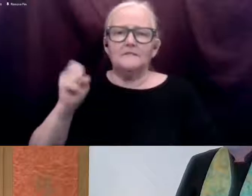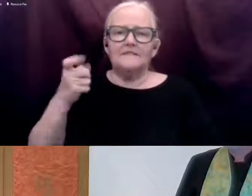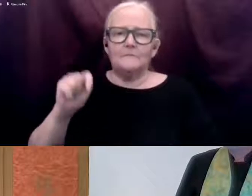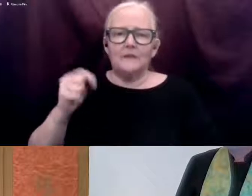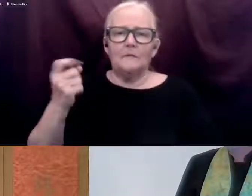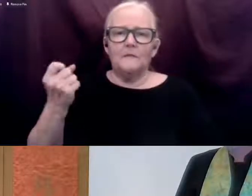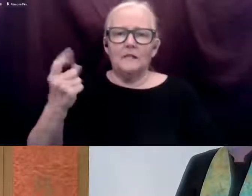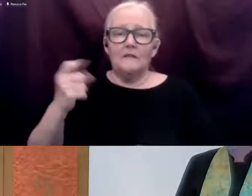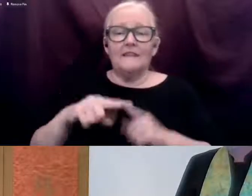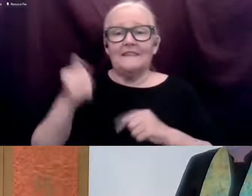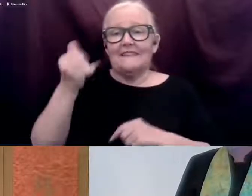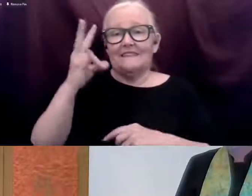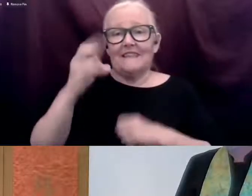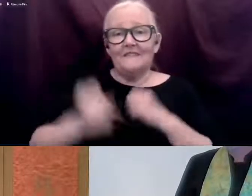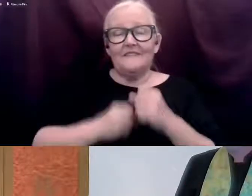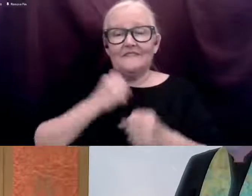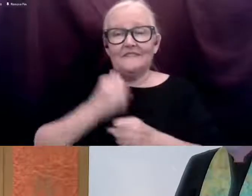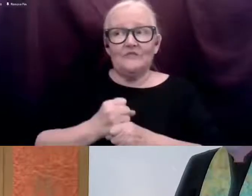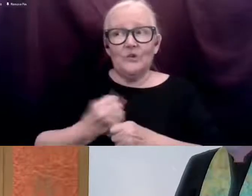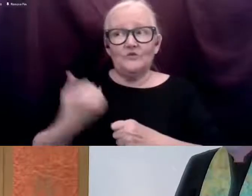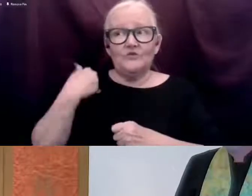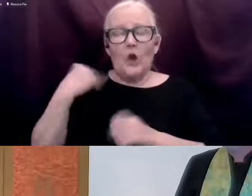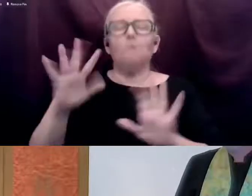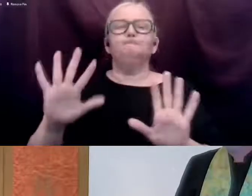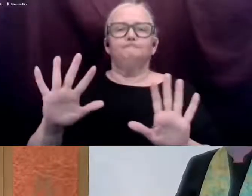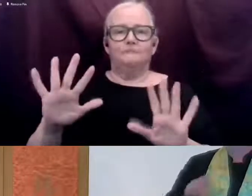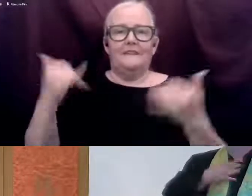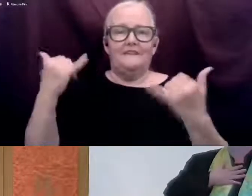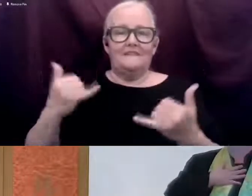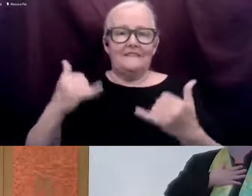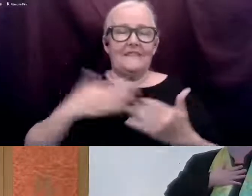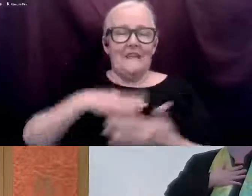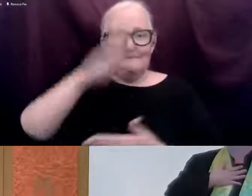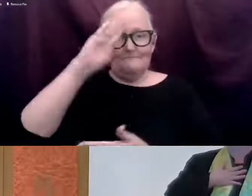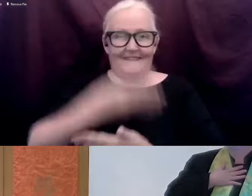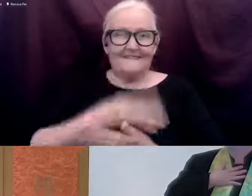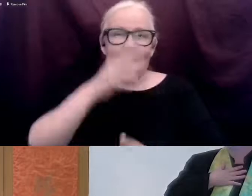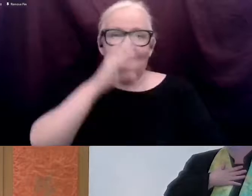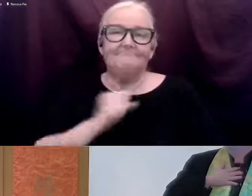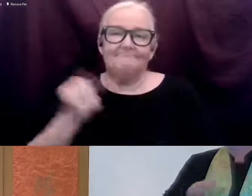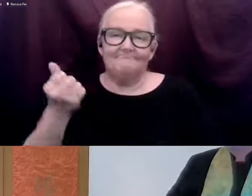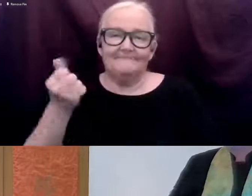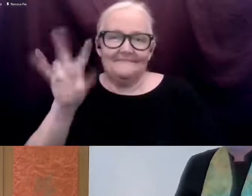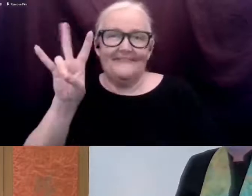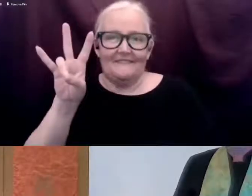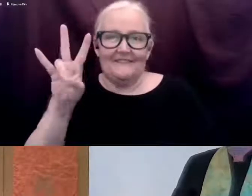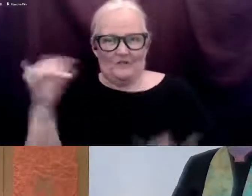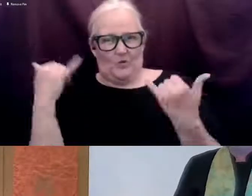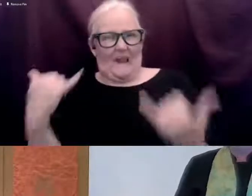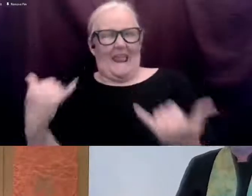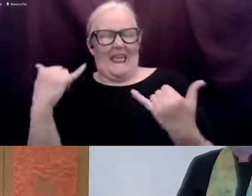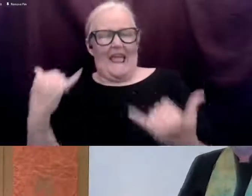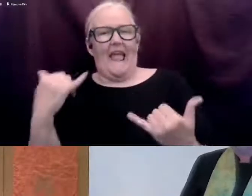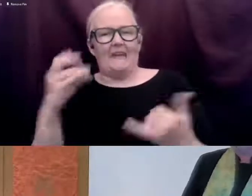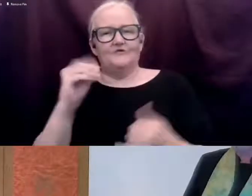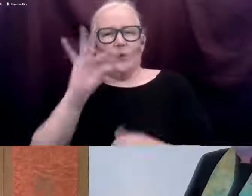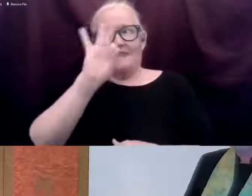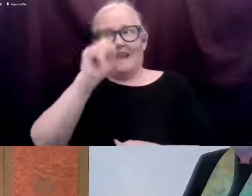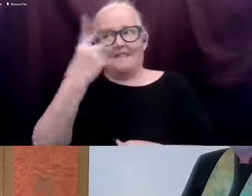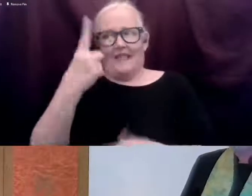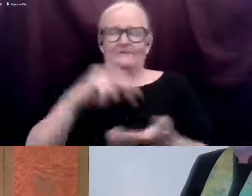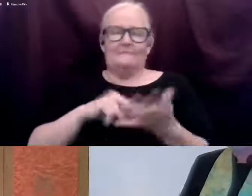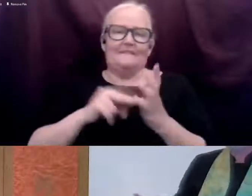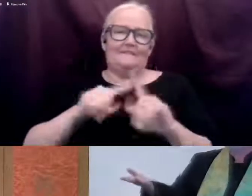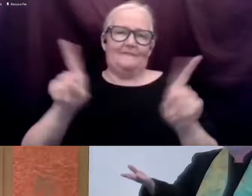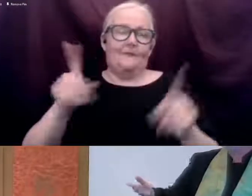perspective because today my son is 17. You want to light a candle? In every joy and sorrow, we are